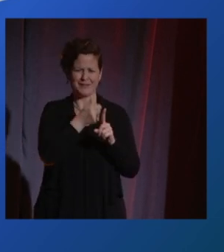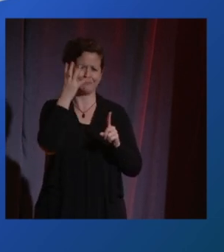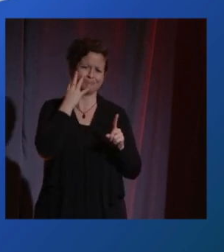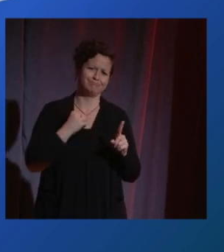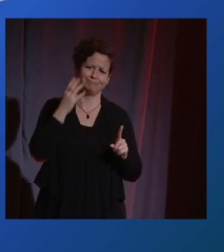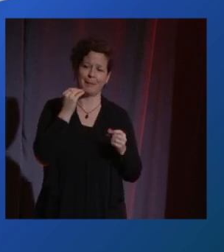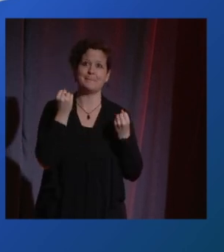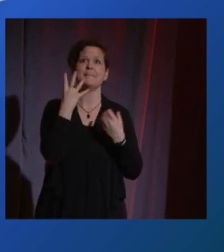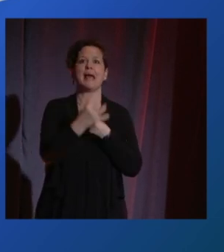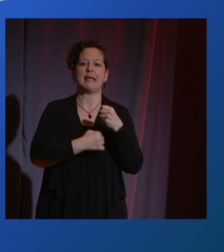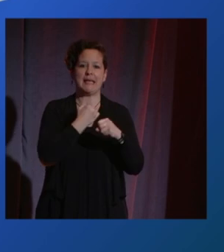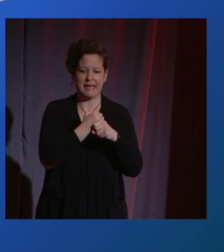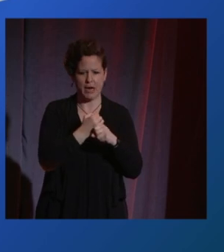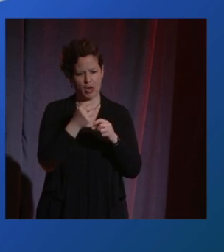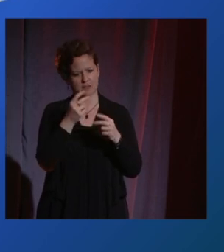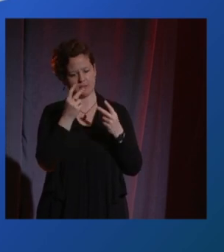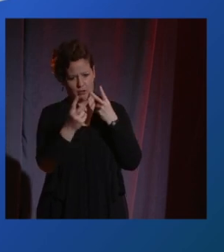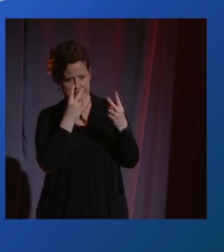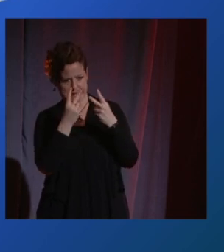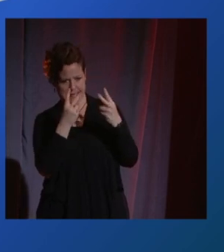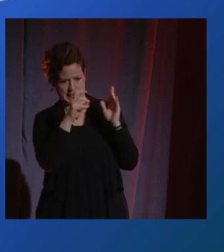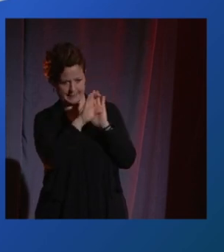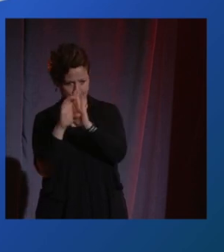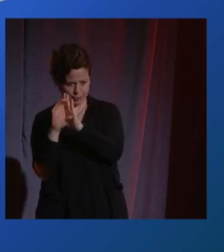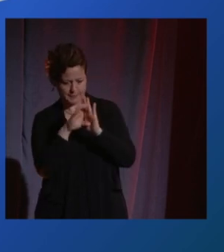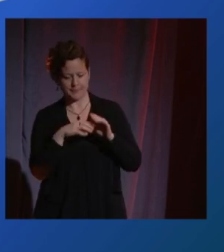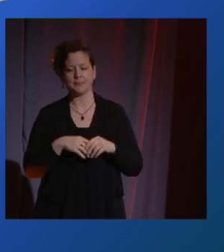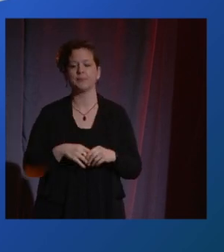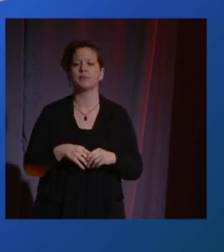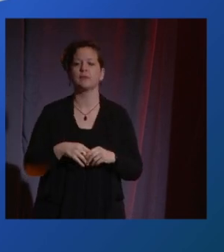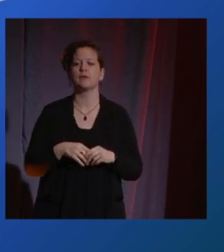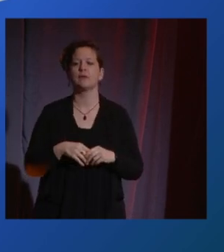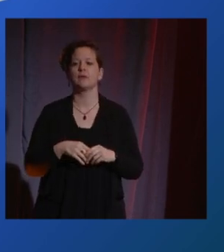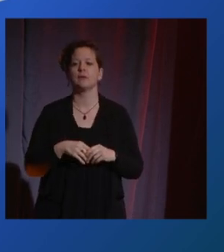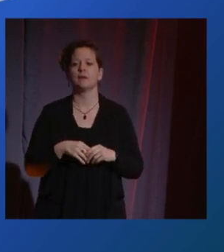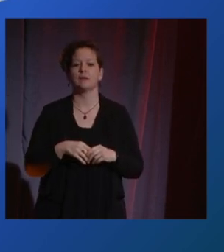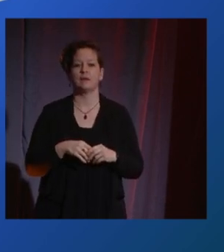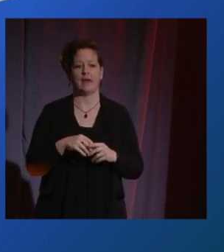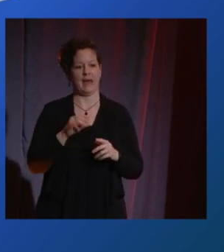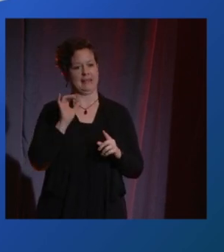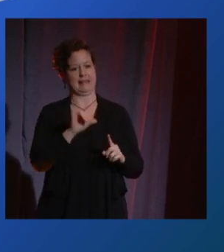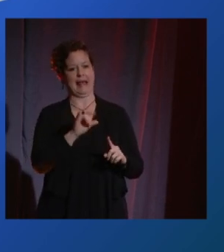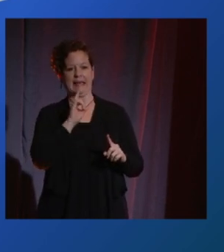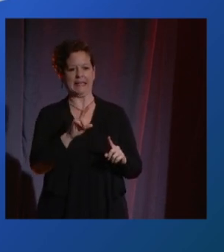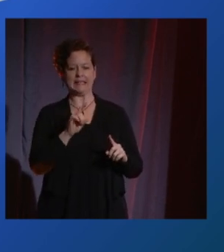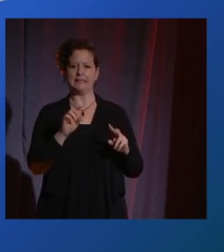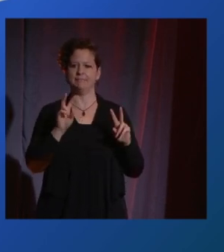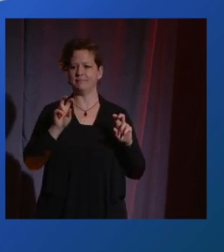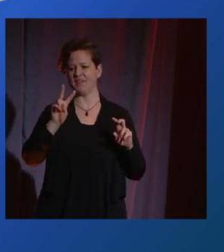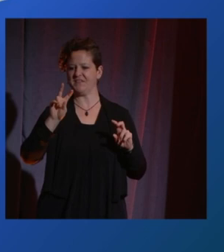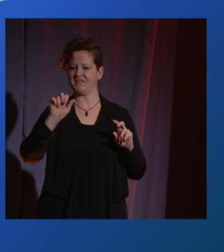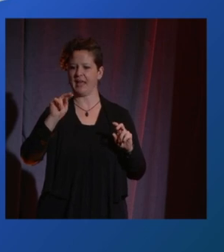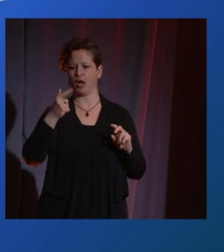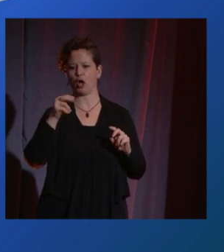in making positive identification calls a a place that I consider the Vanguard of